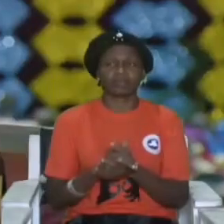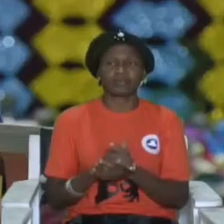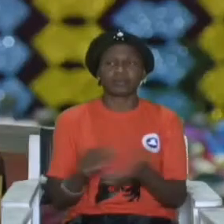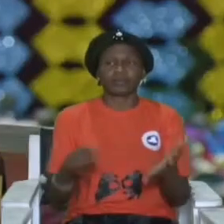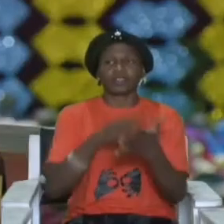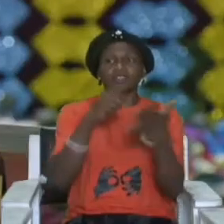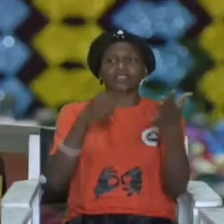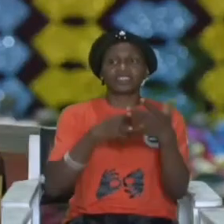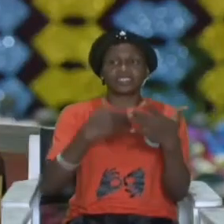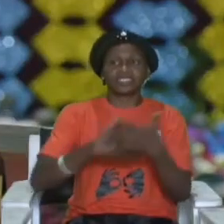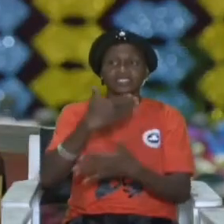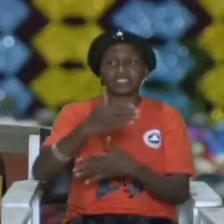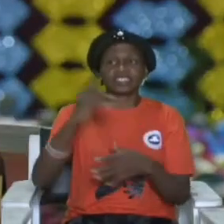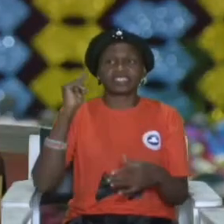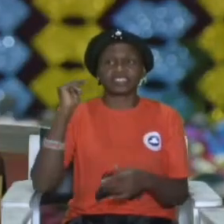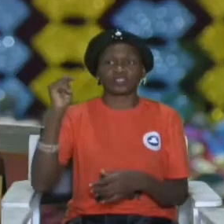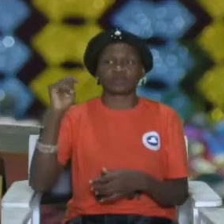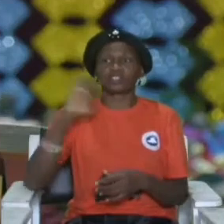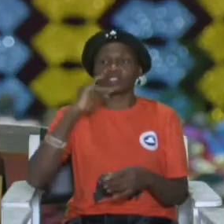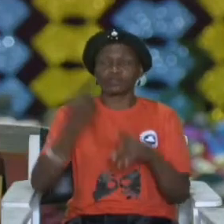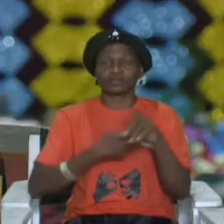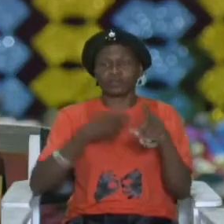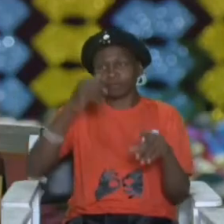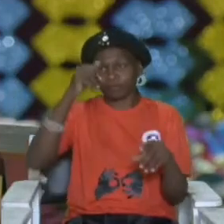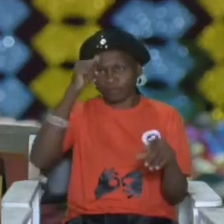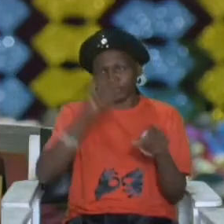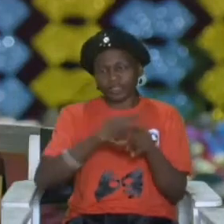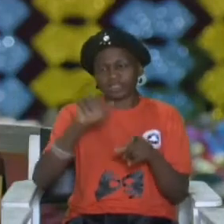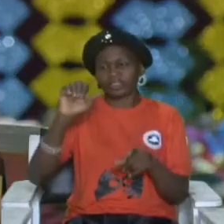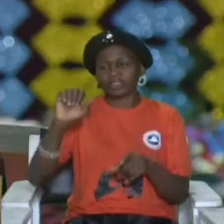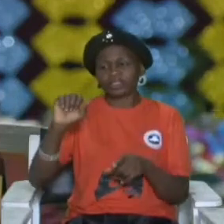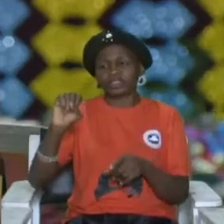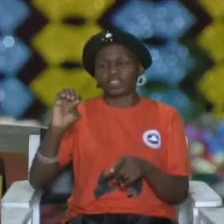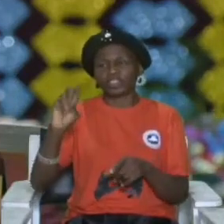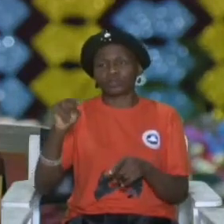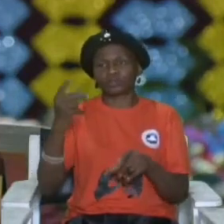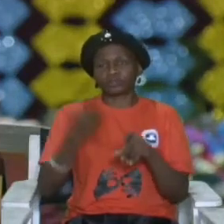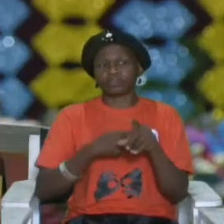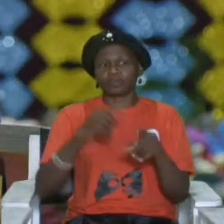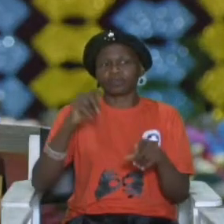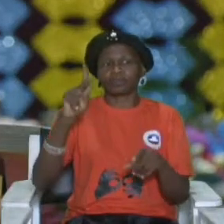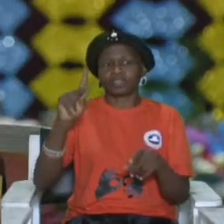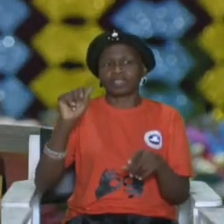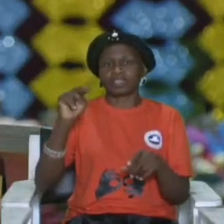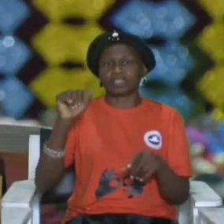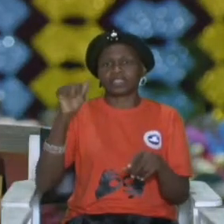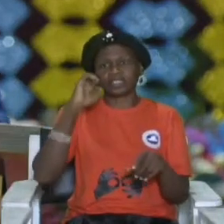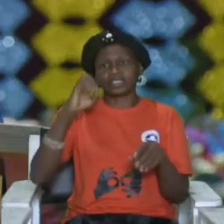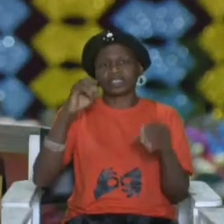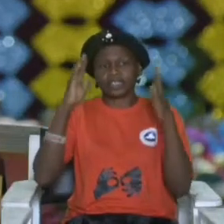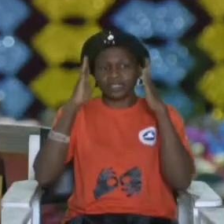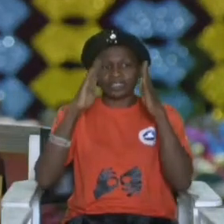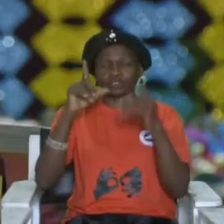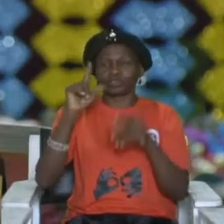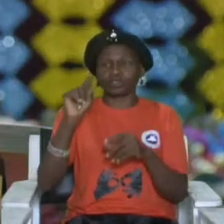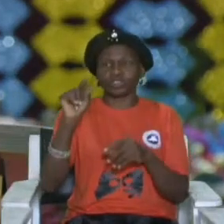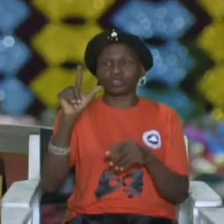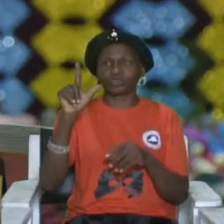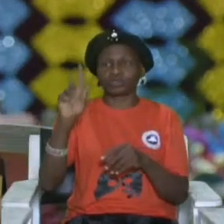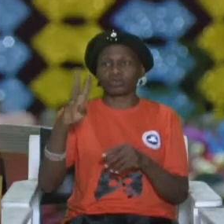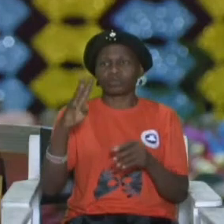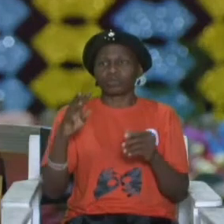This next testimony is from Brother Shion Esson from Canada. He attended the 2024 Solemn